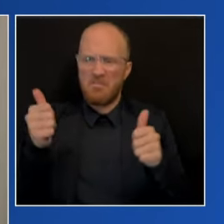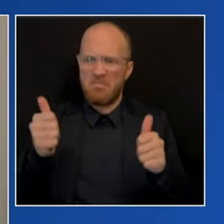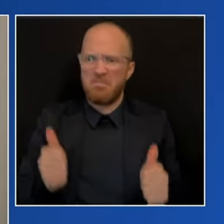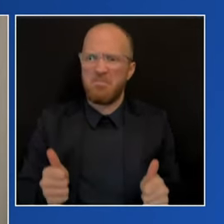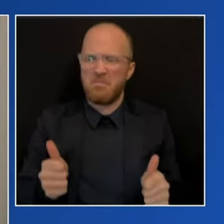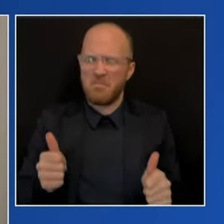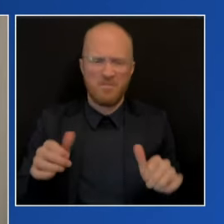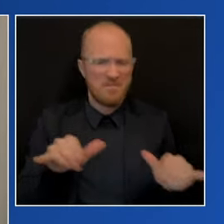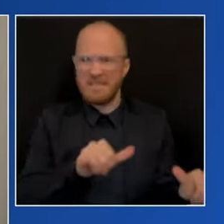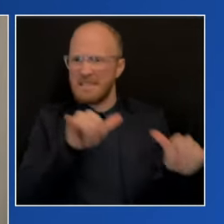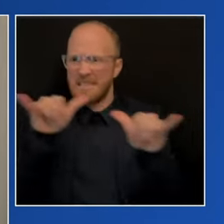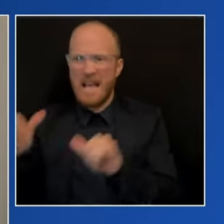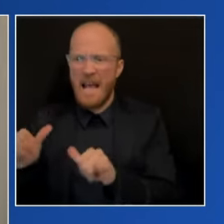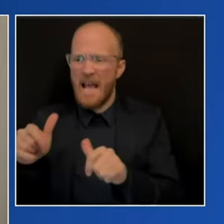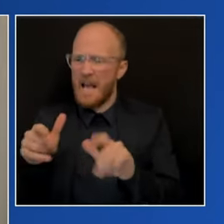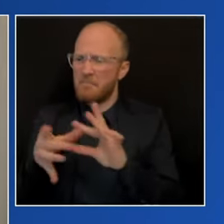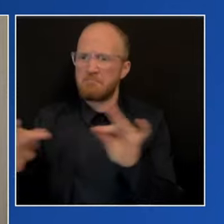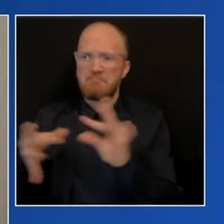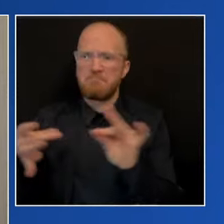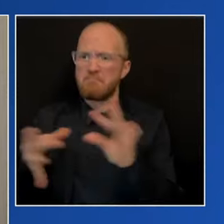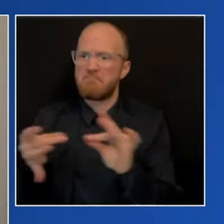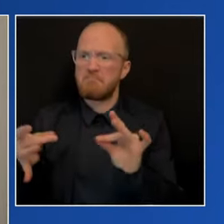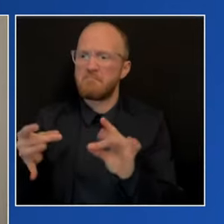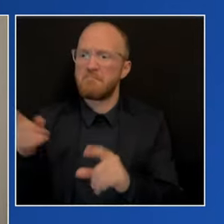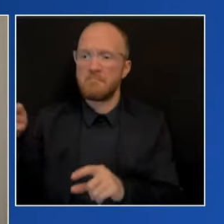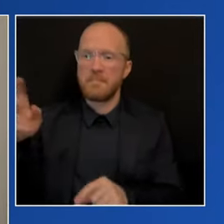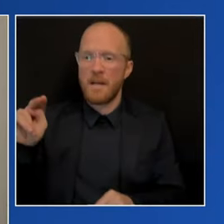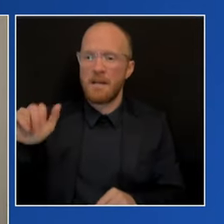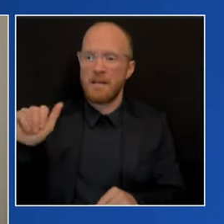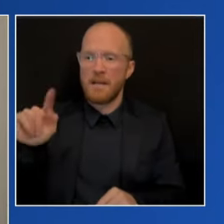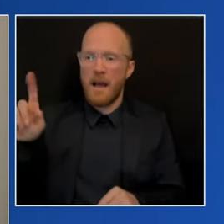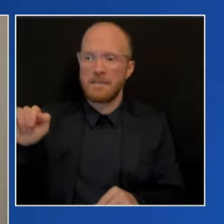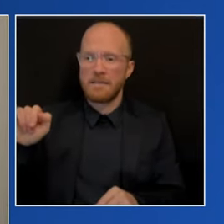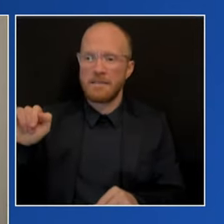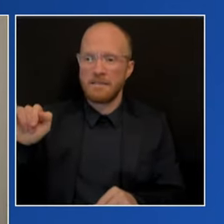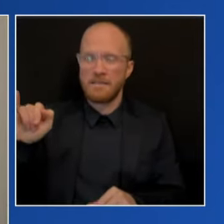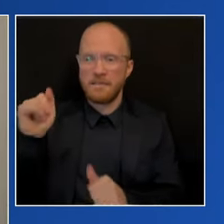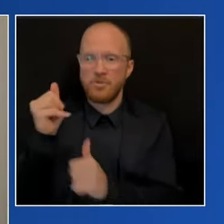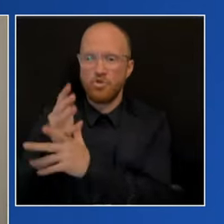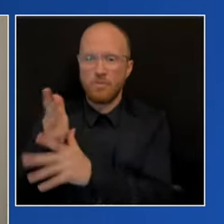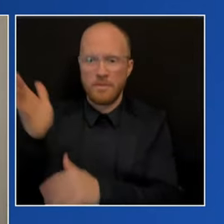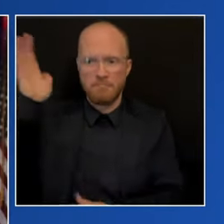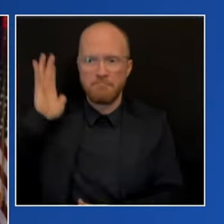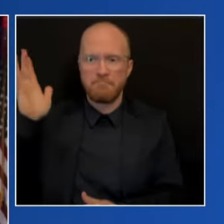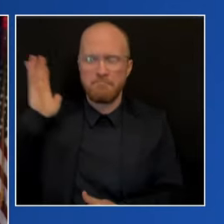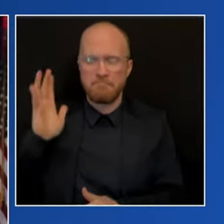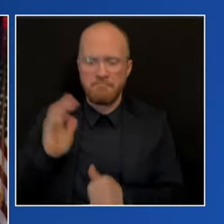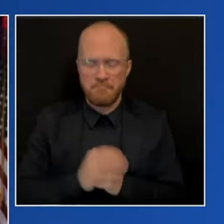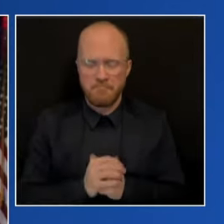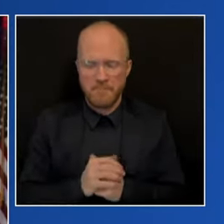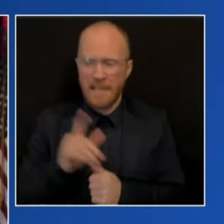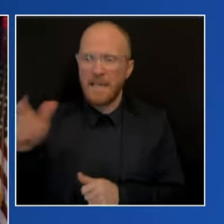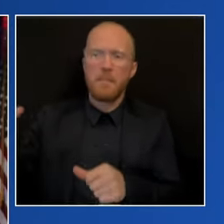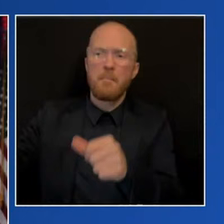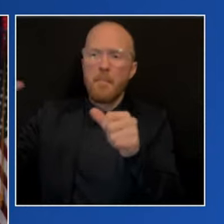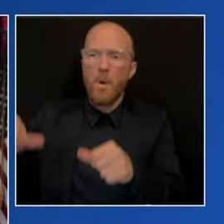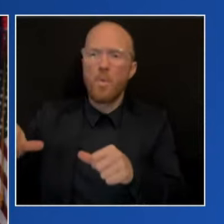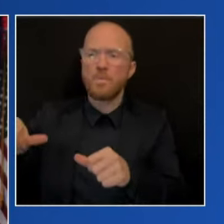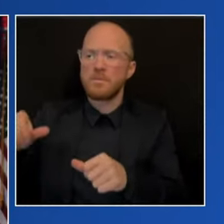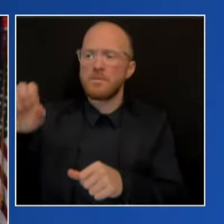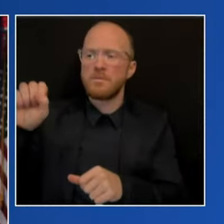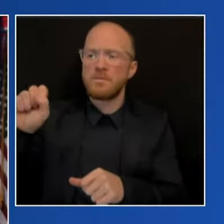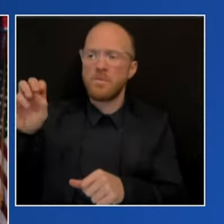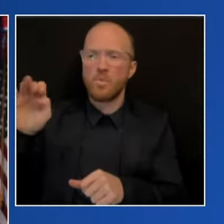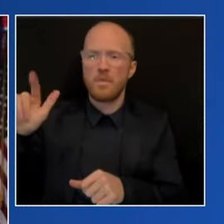language used in Nazi Germany. He proudly posts on social media the words that